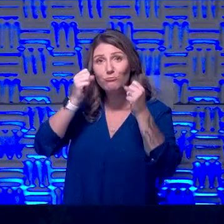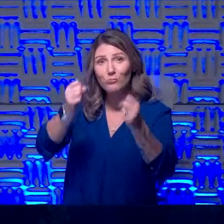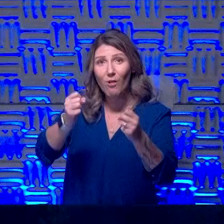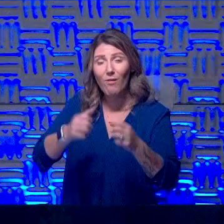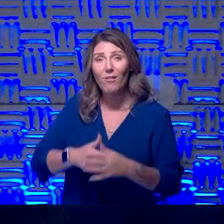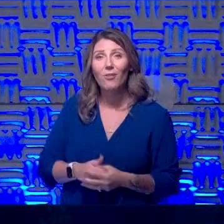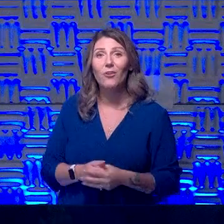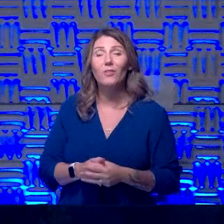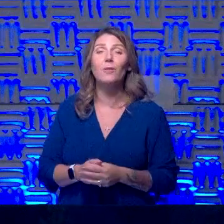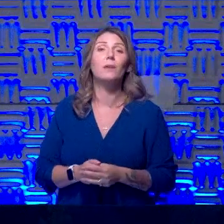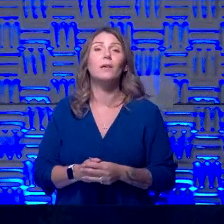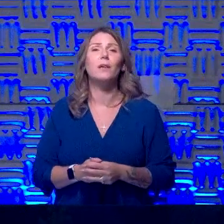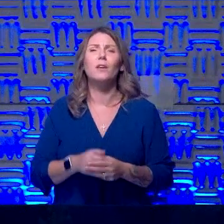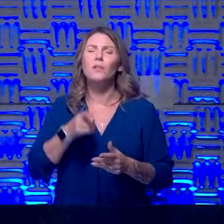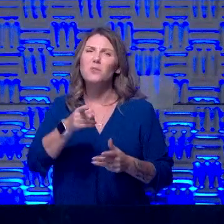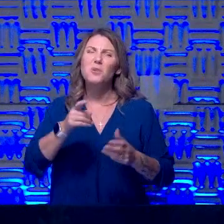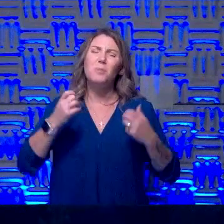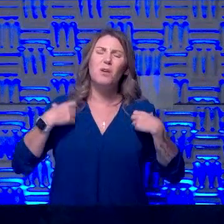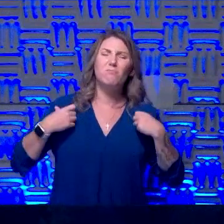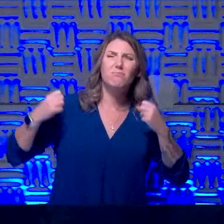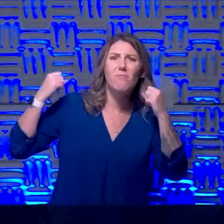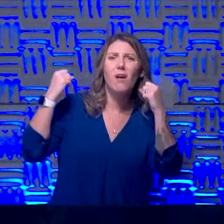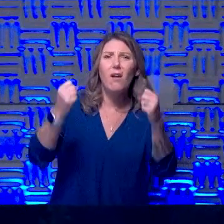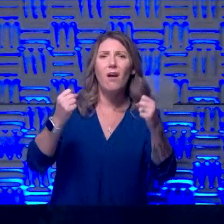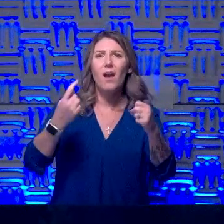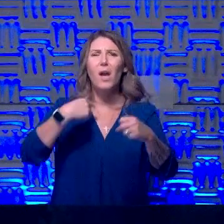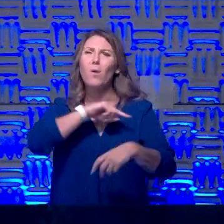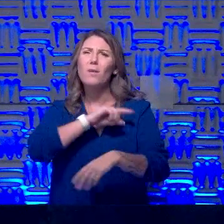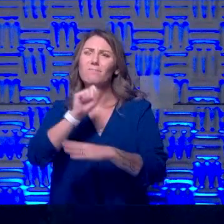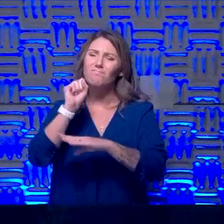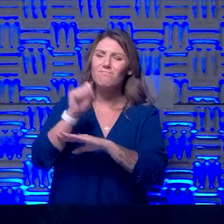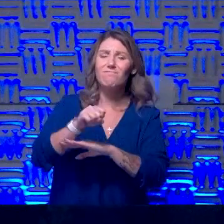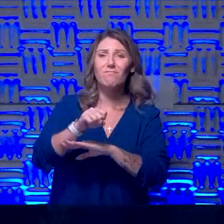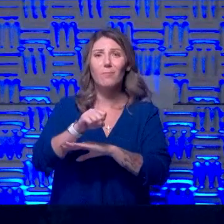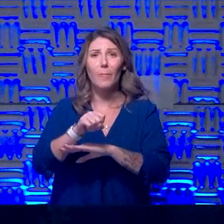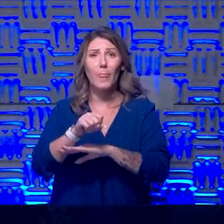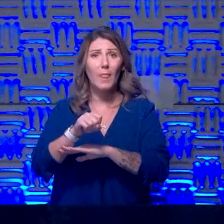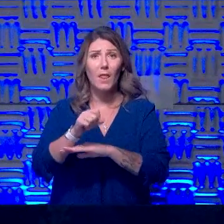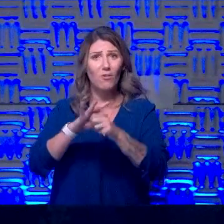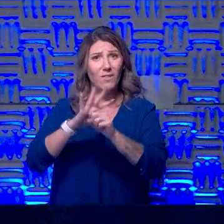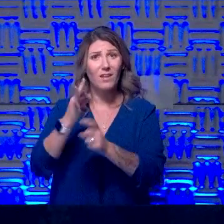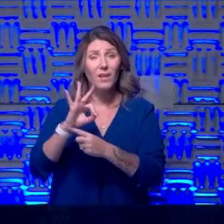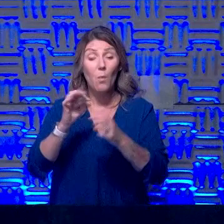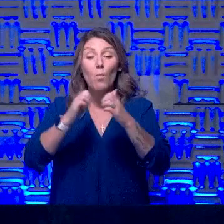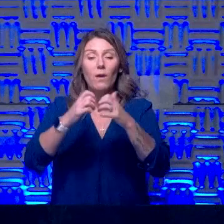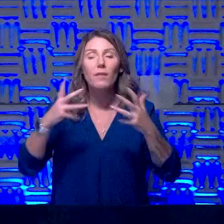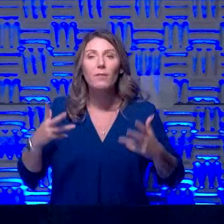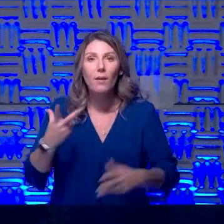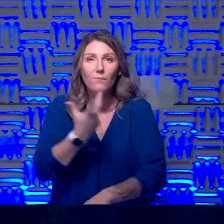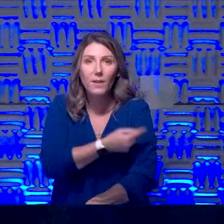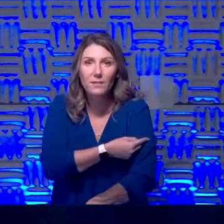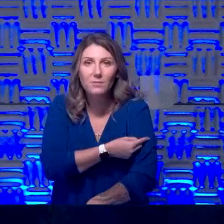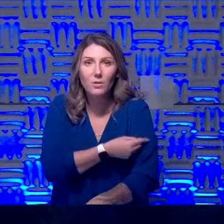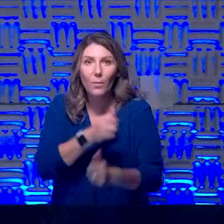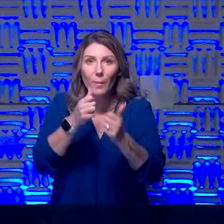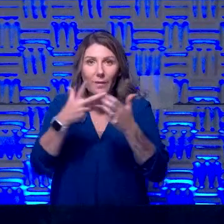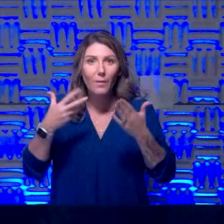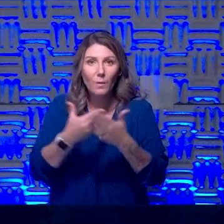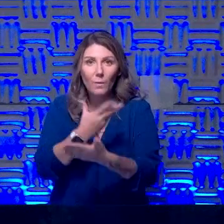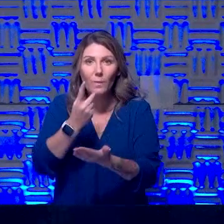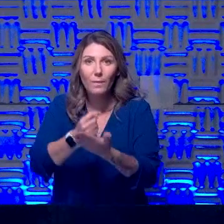And you can be so strong that we can beat coronavirus even without a vaccination, even without new